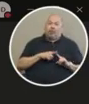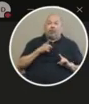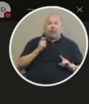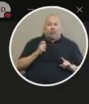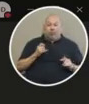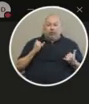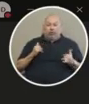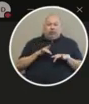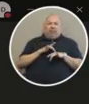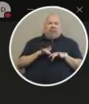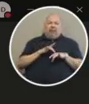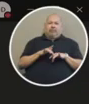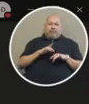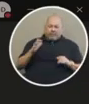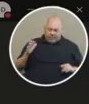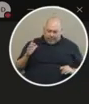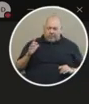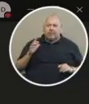current vacancies.